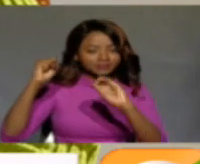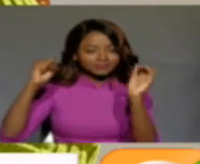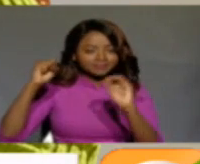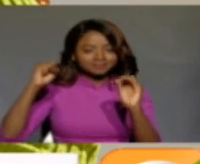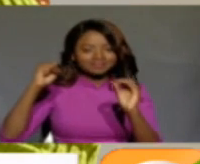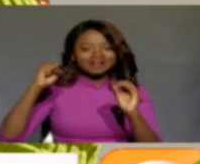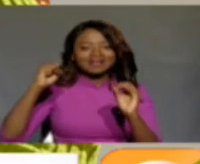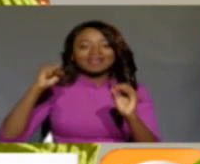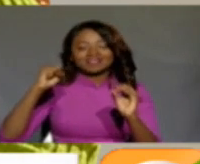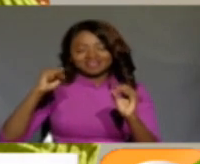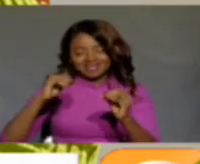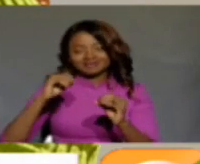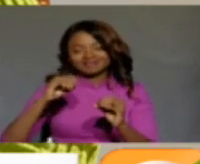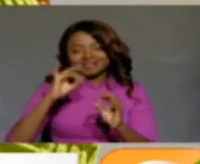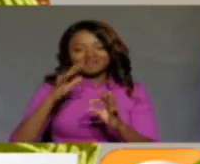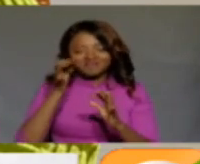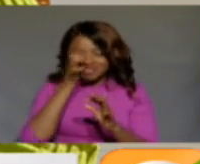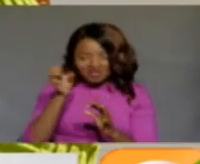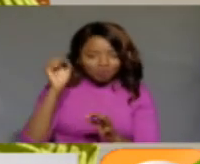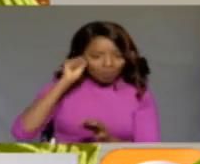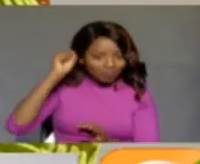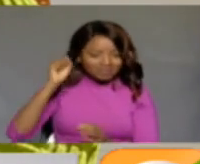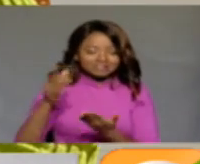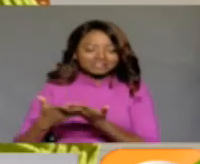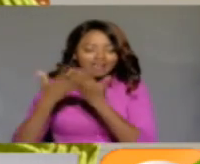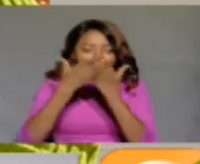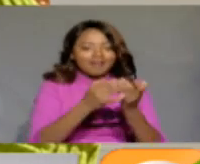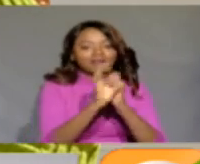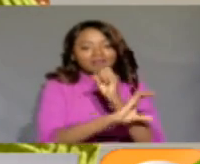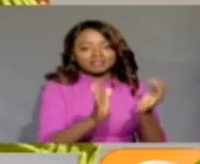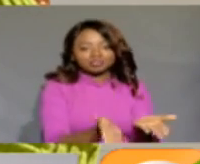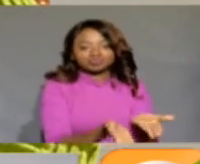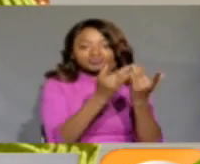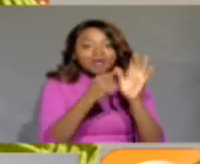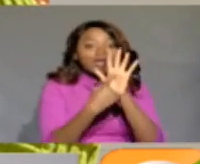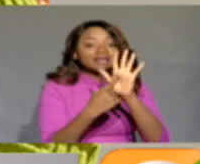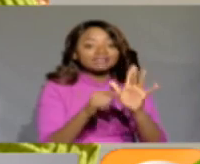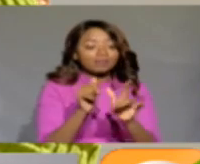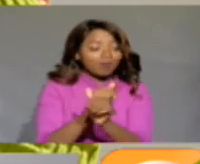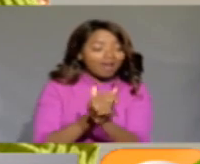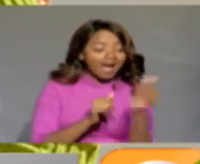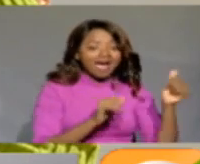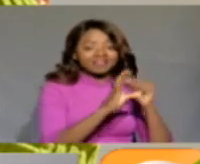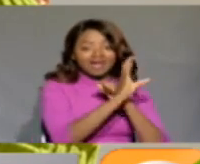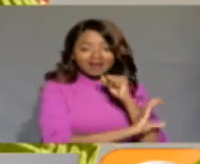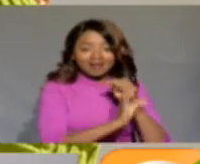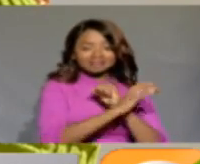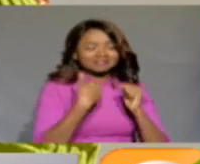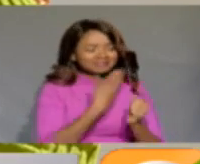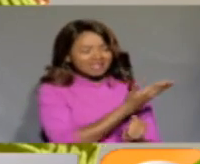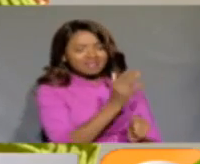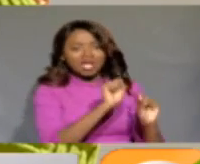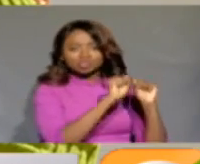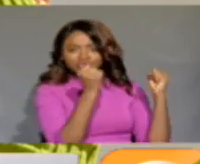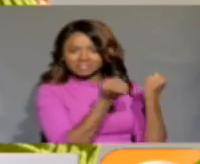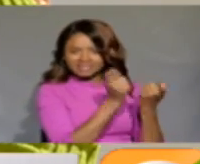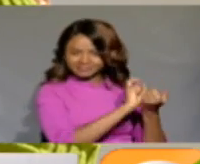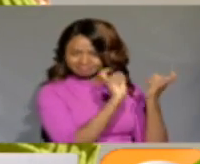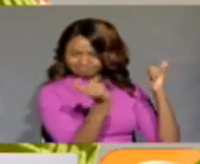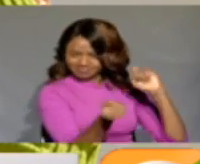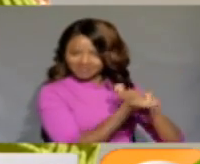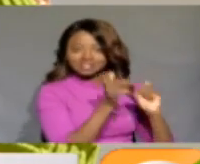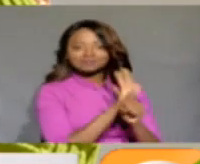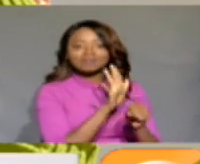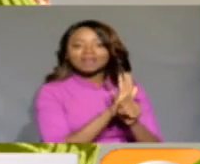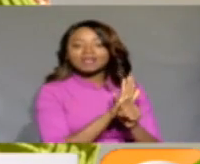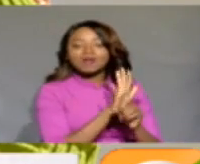they would help shape this country, because when I look at the history of some countries, major changes in society